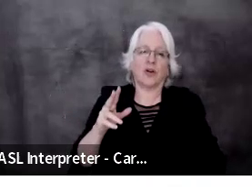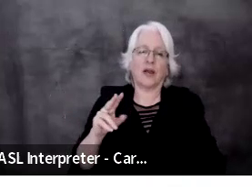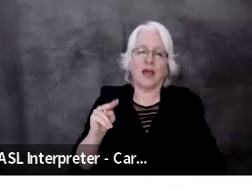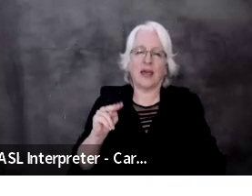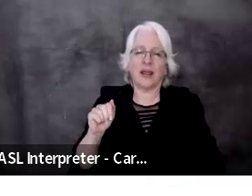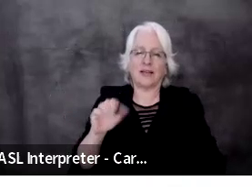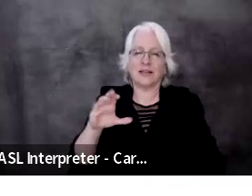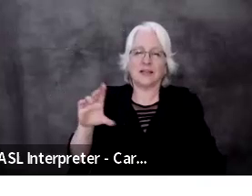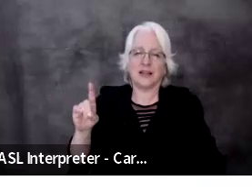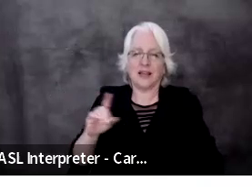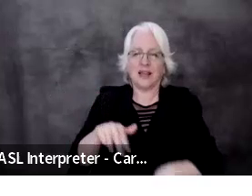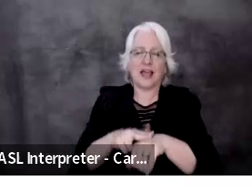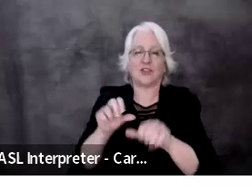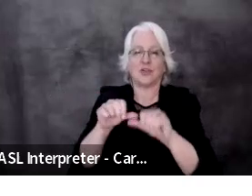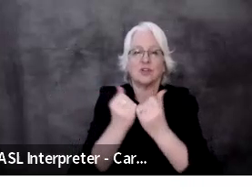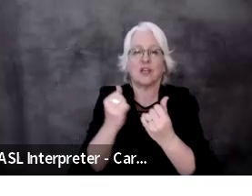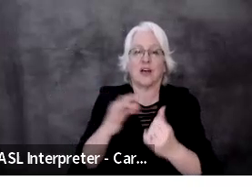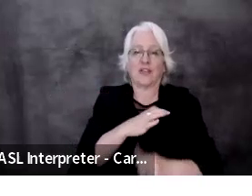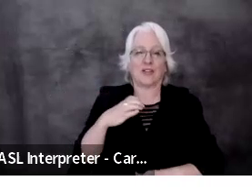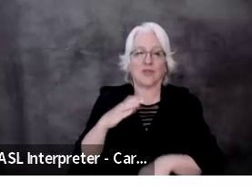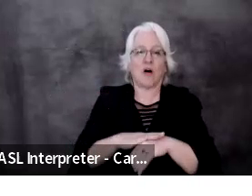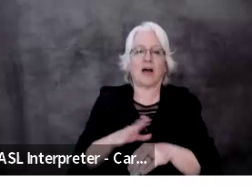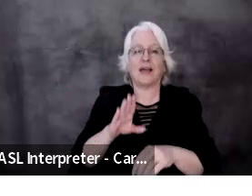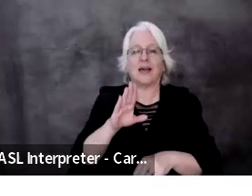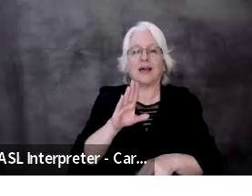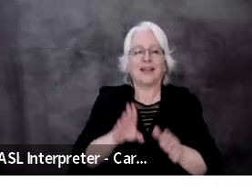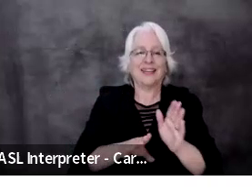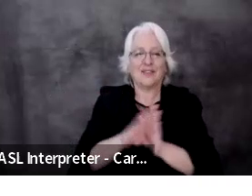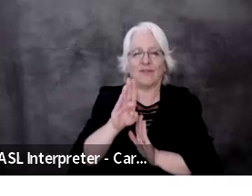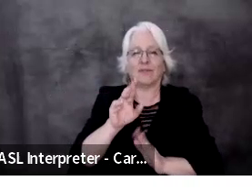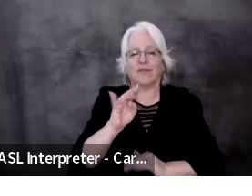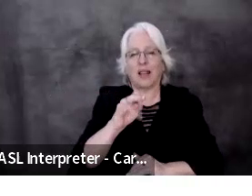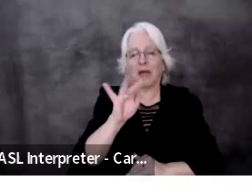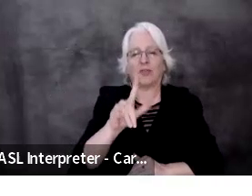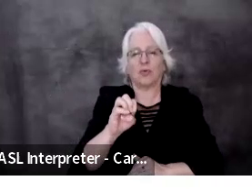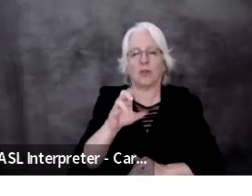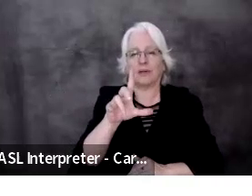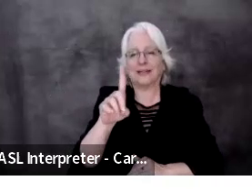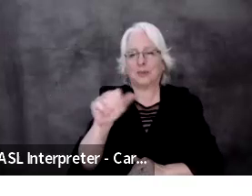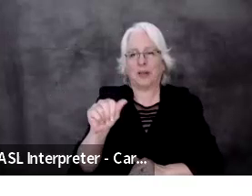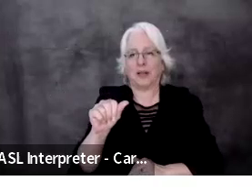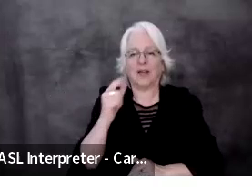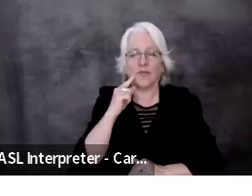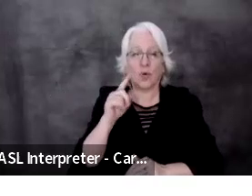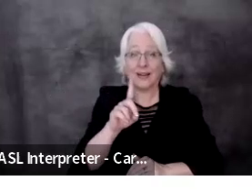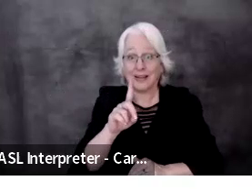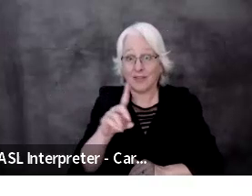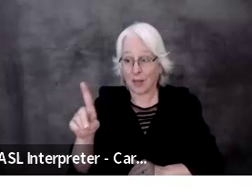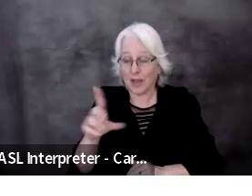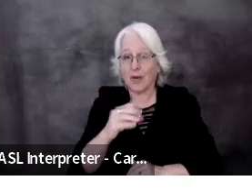Developmental Disabilities, on the AI impacts for people with developmental and intellectual